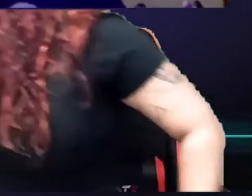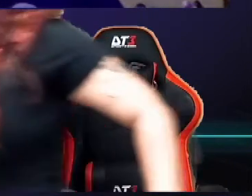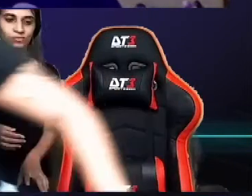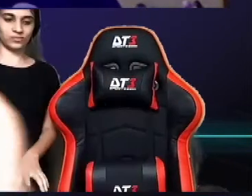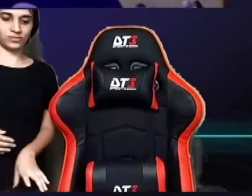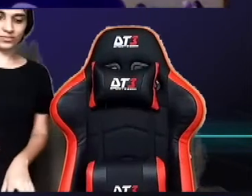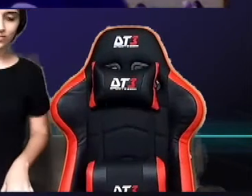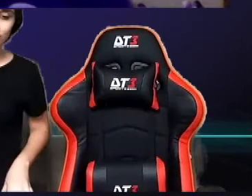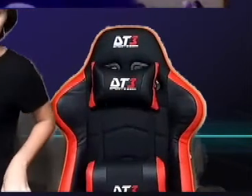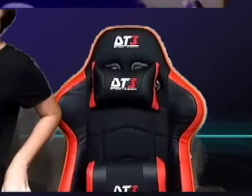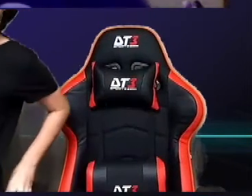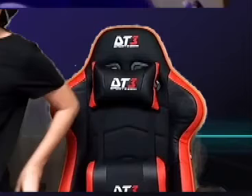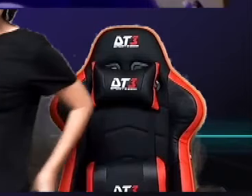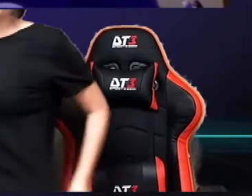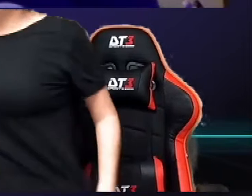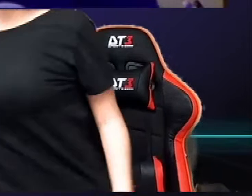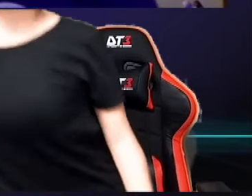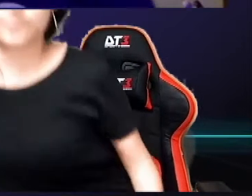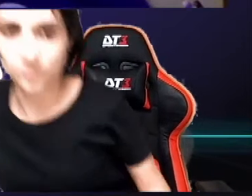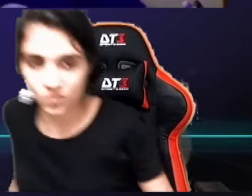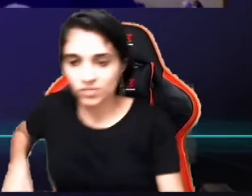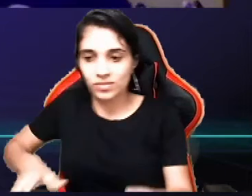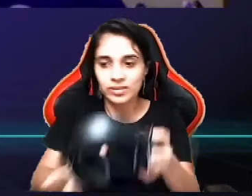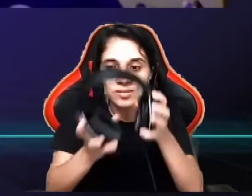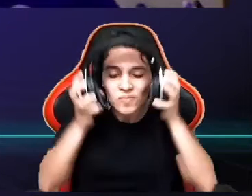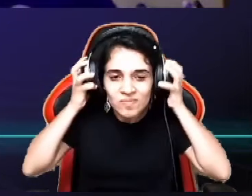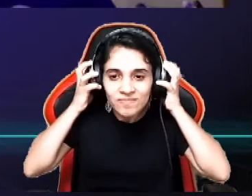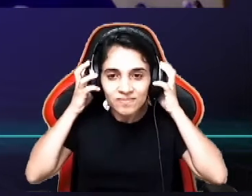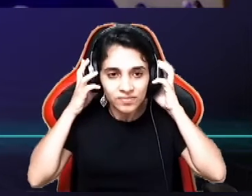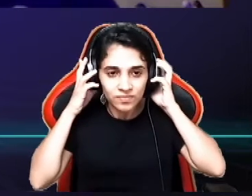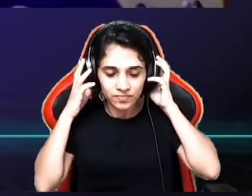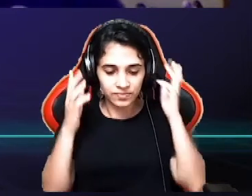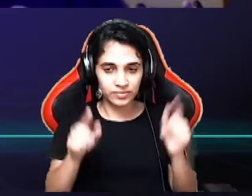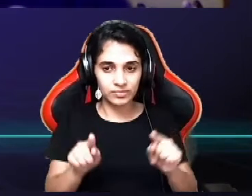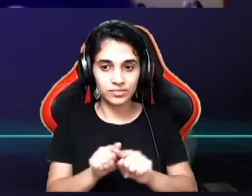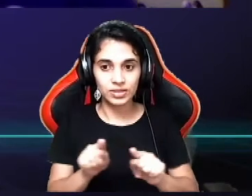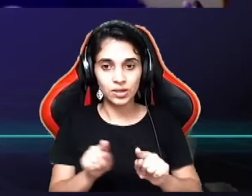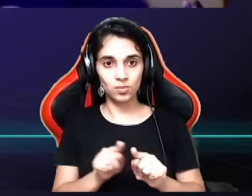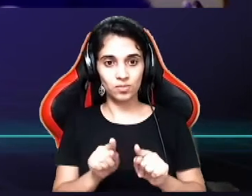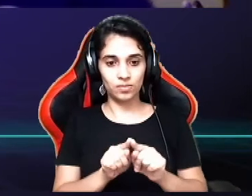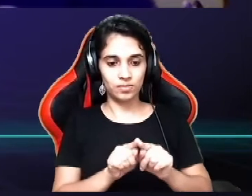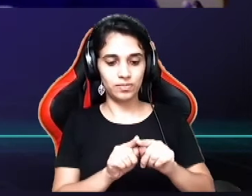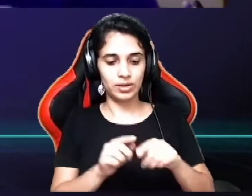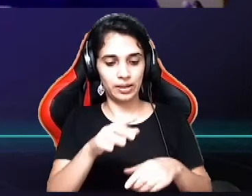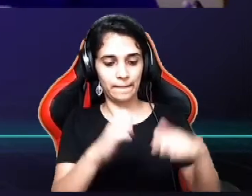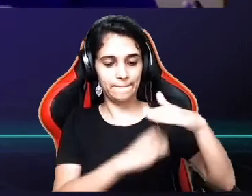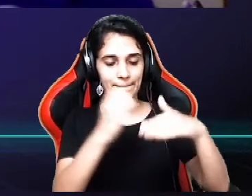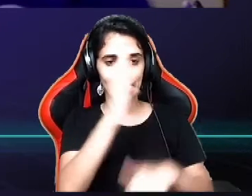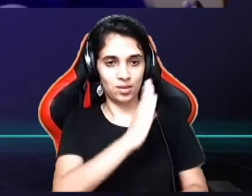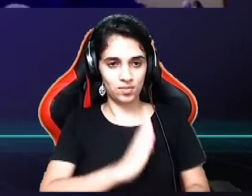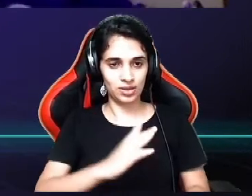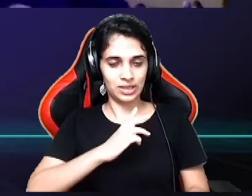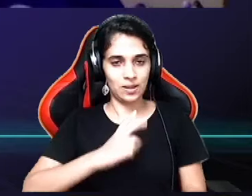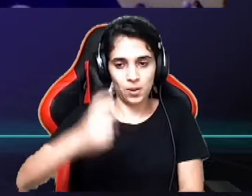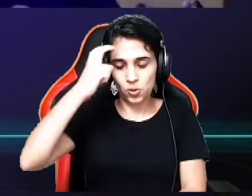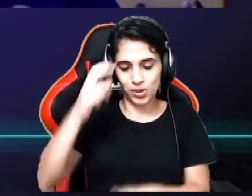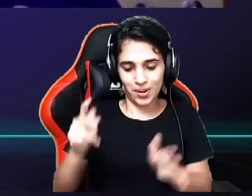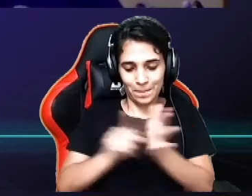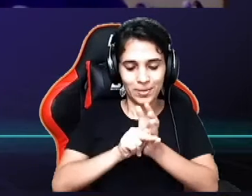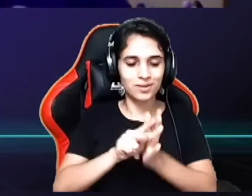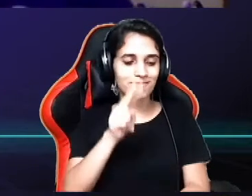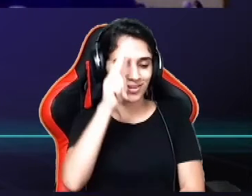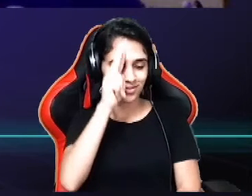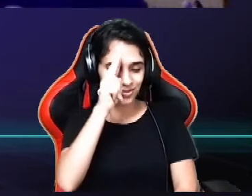partnership. So for indie studios, having these out-of-the-box ideas really work, especially with